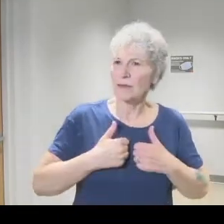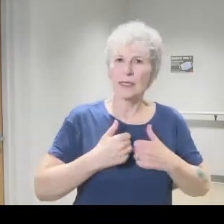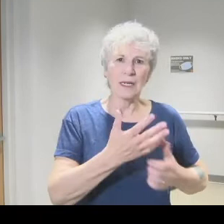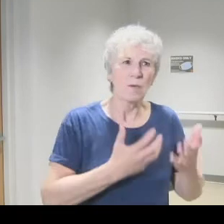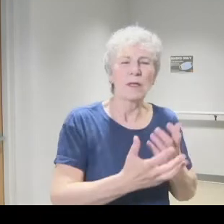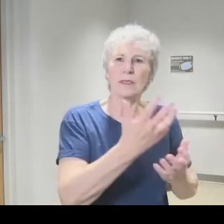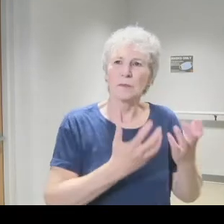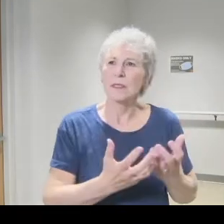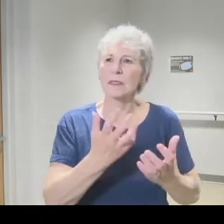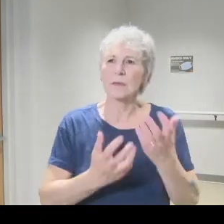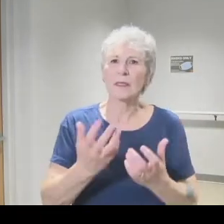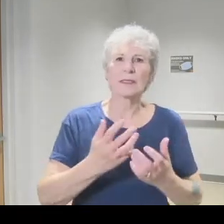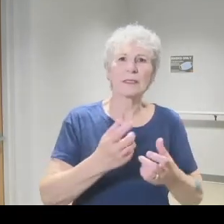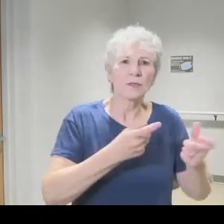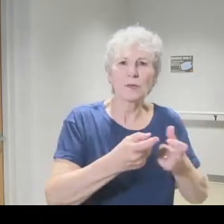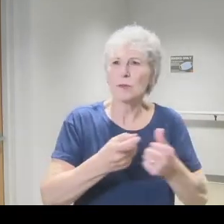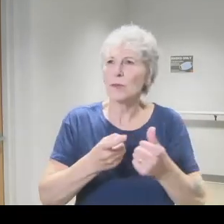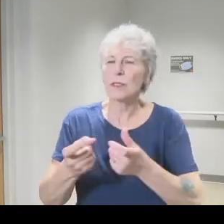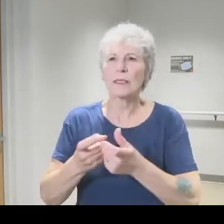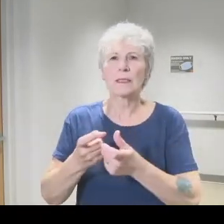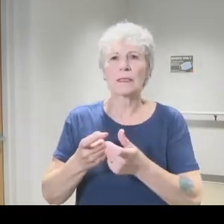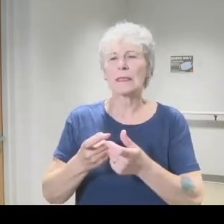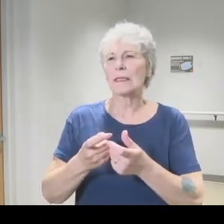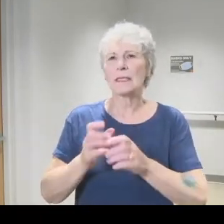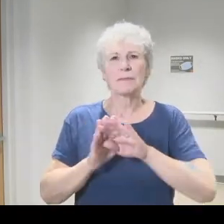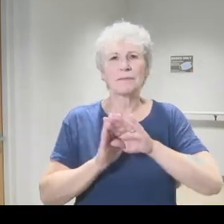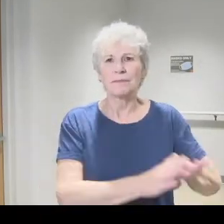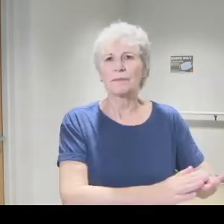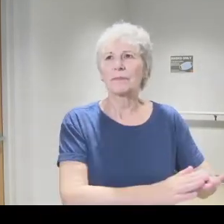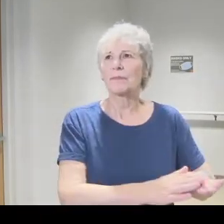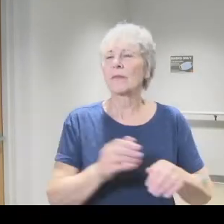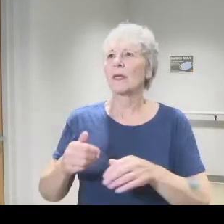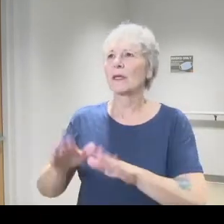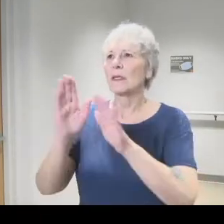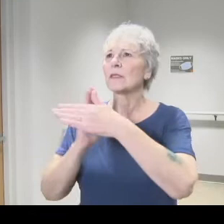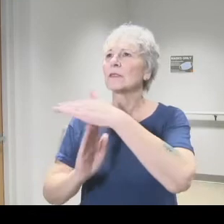own, try to control things on our own, and submit to you.